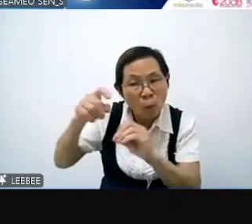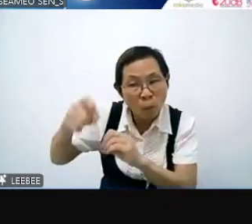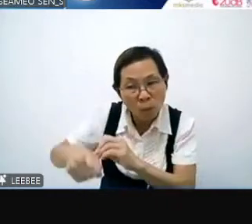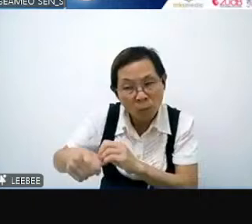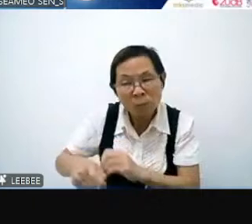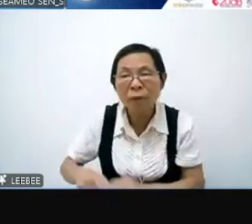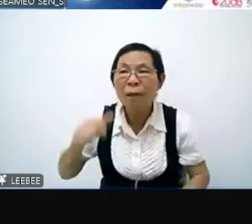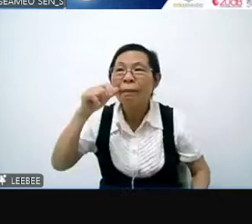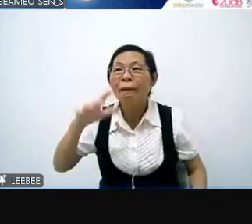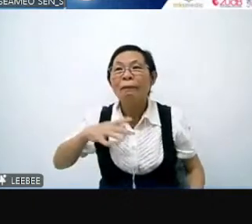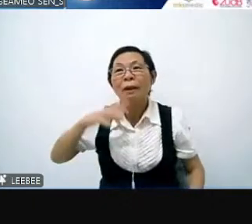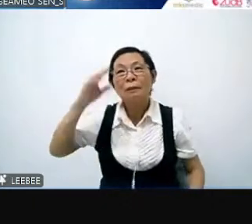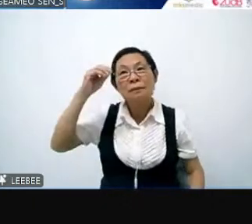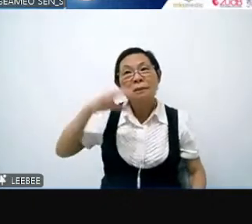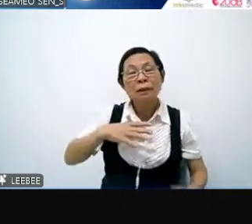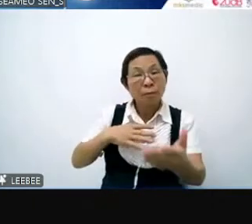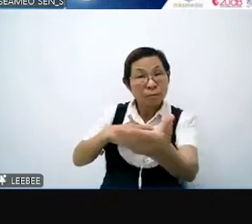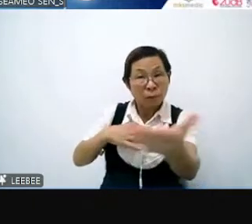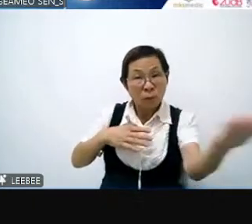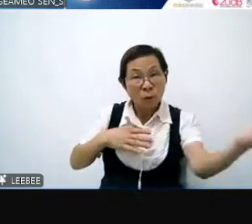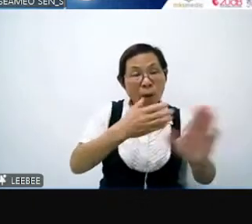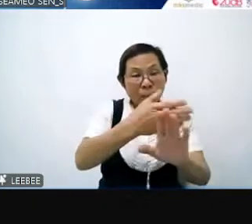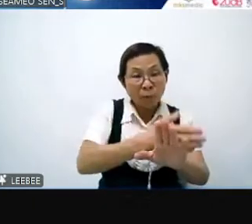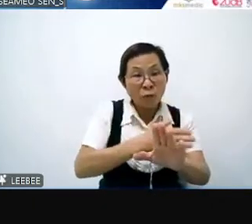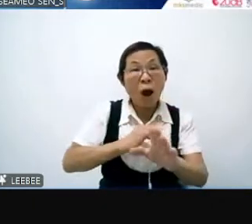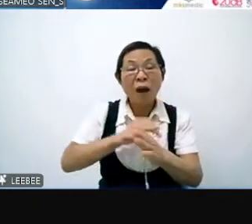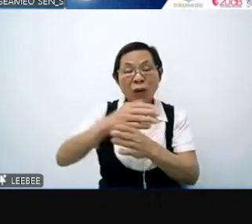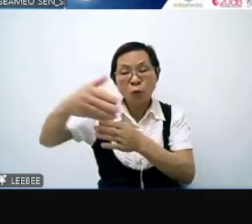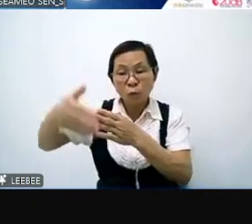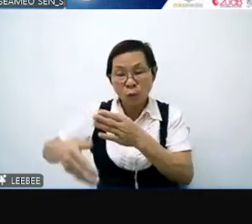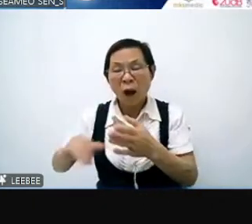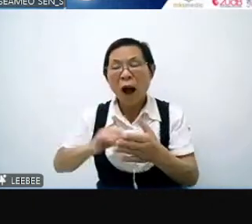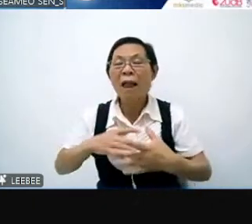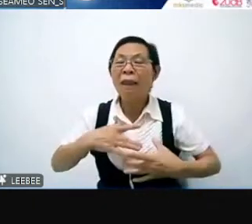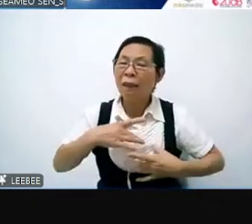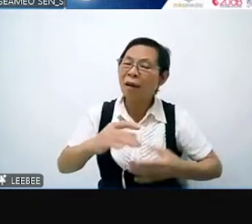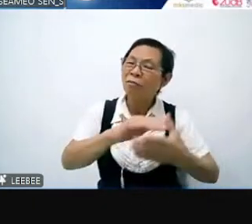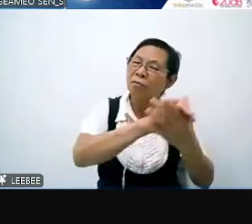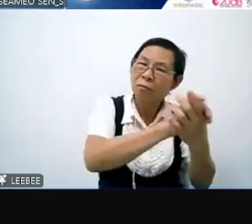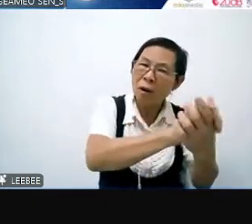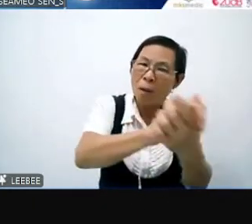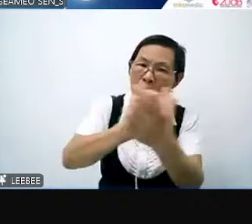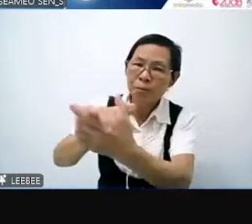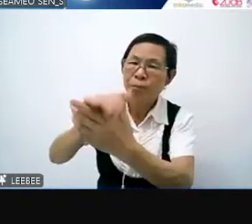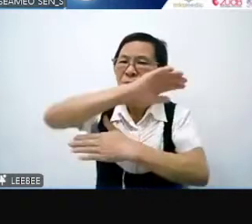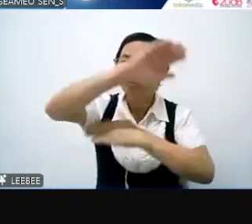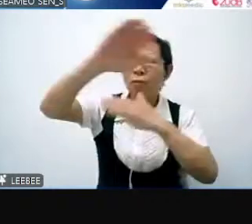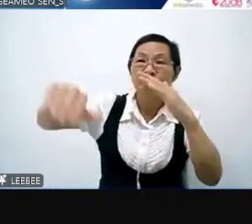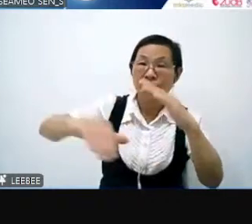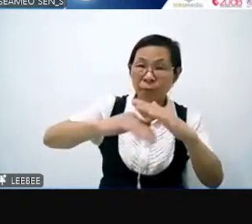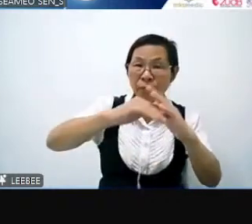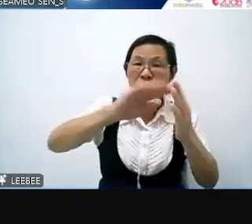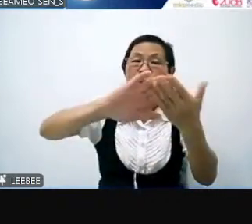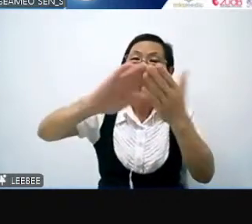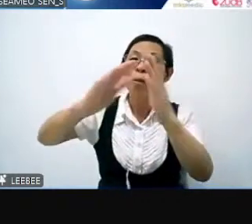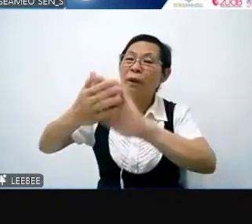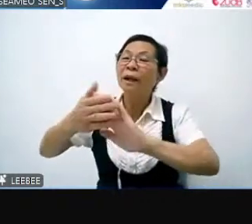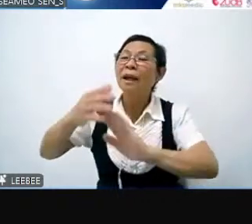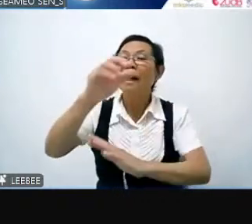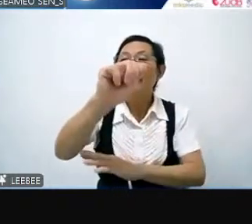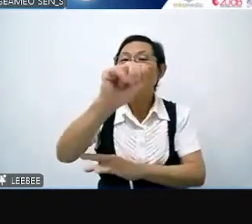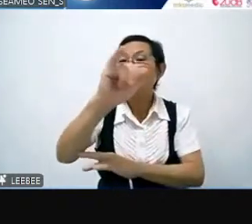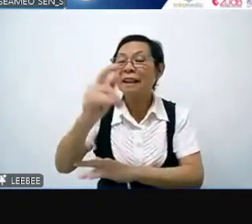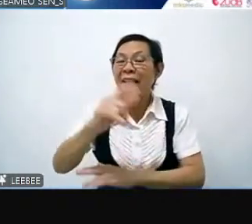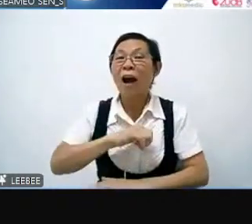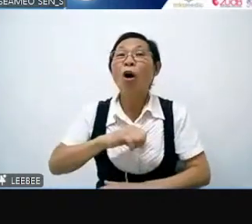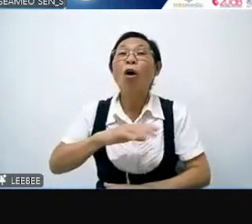Ladies and gentlemen, before I conclude, I would like to congratulate all community members for